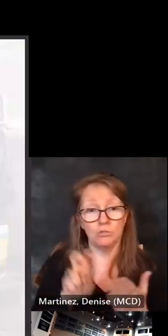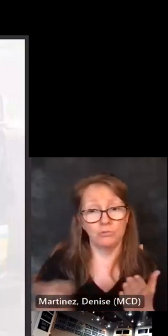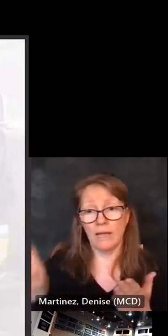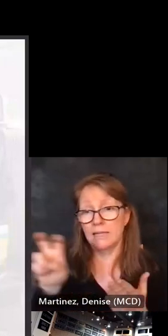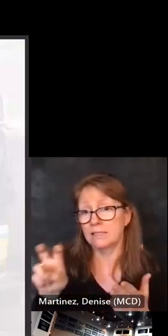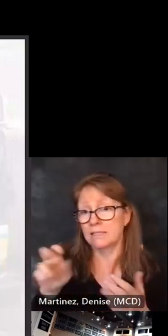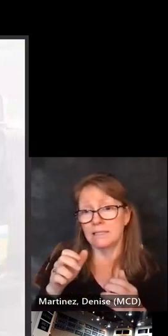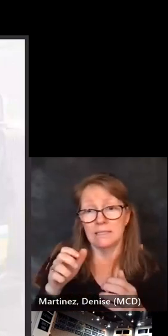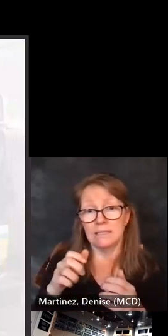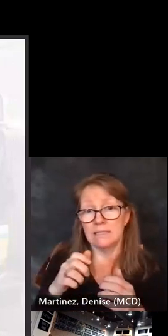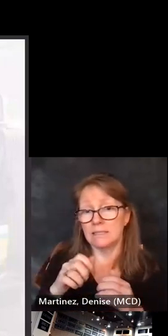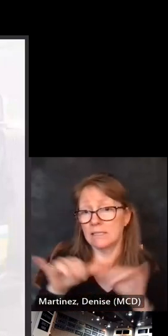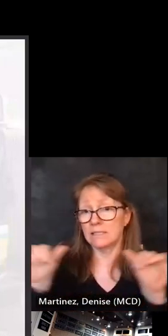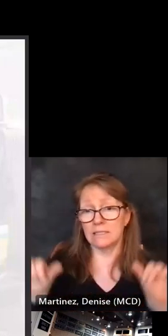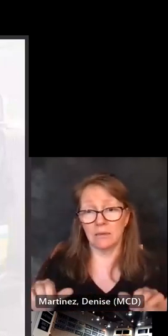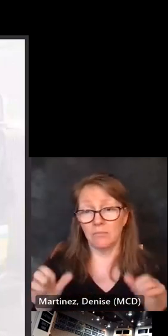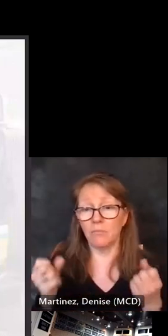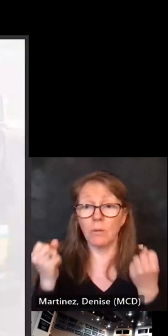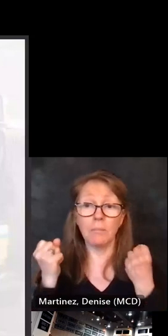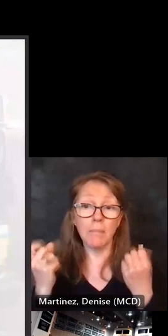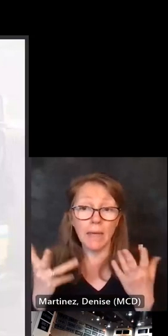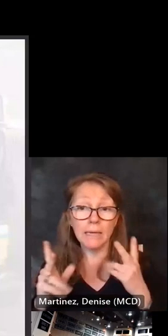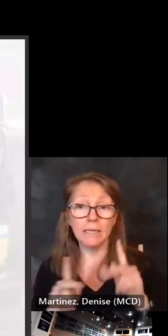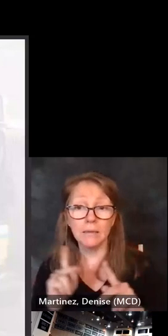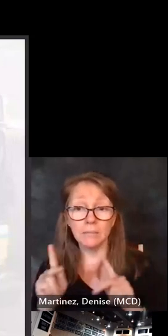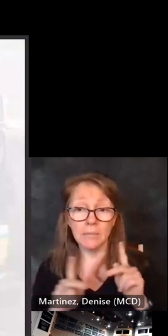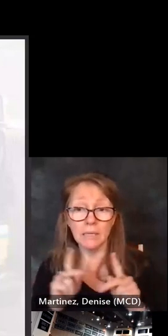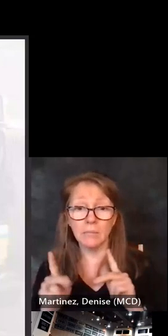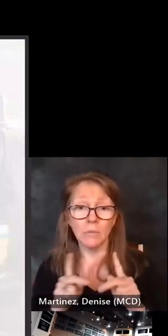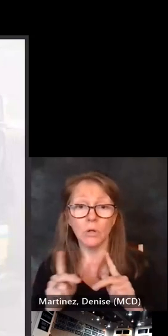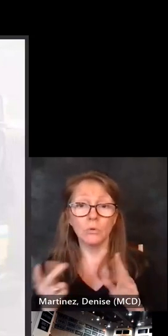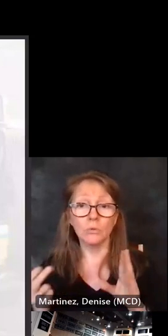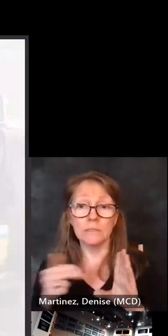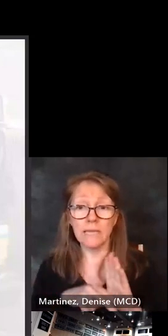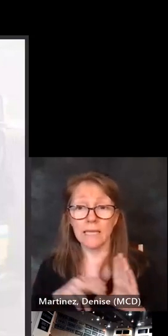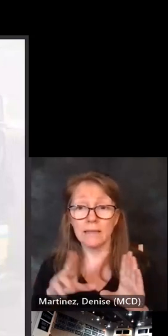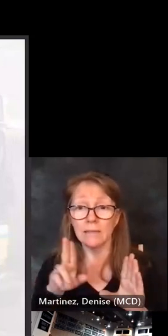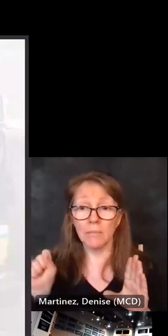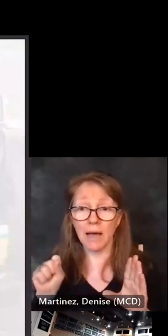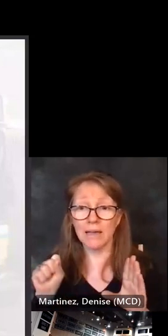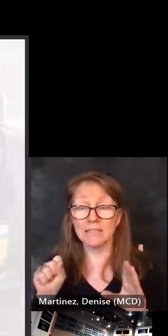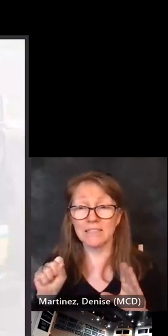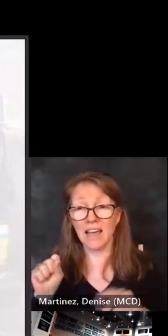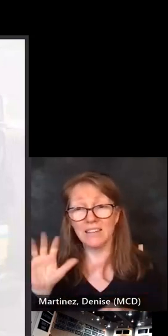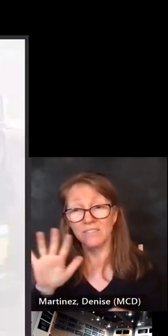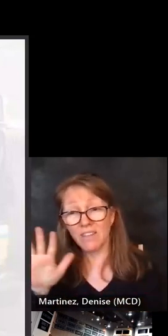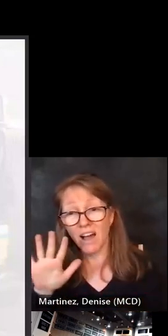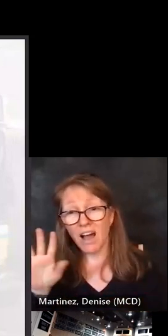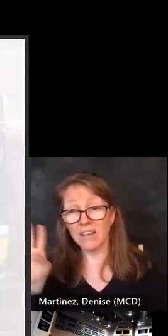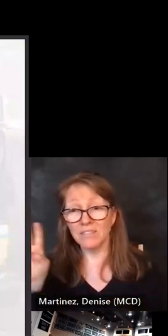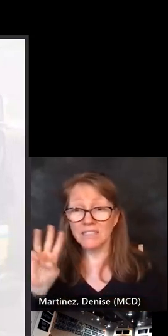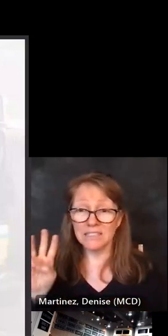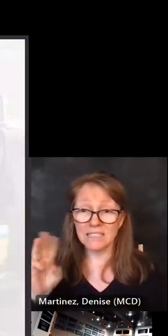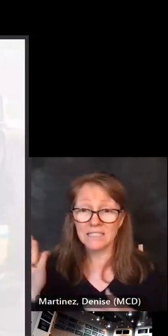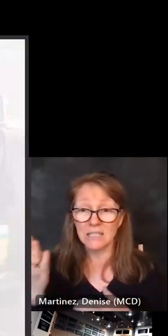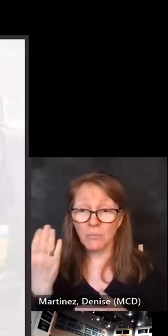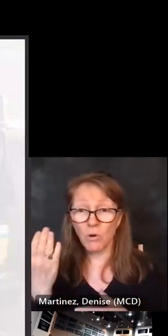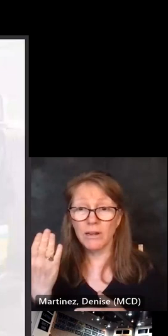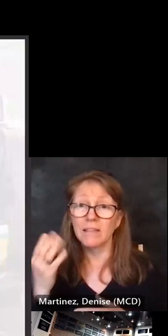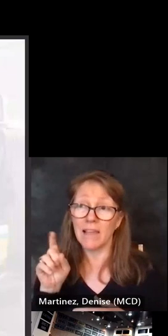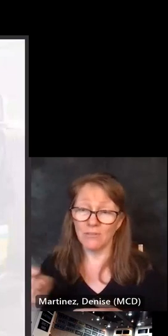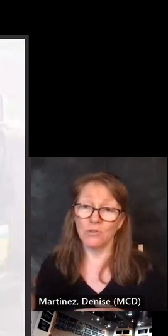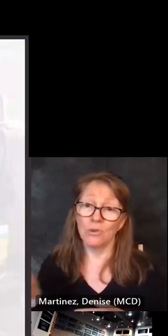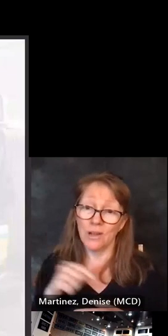so for a lot of folks who are taking the buses out at 5-6 in the morning, you know, they're going to have to get to